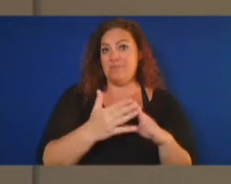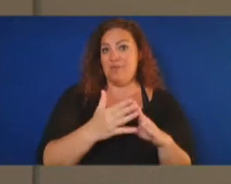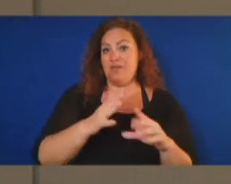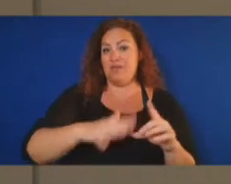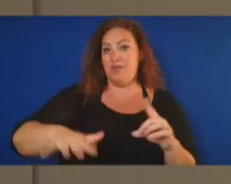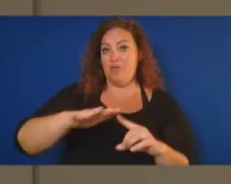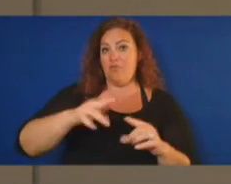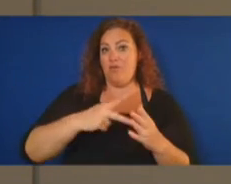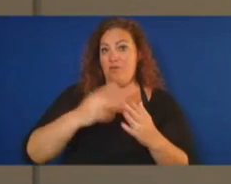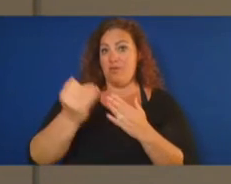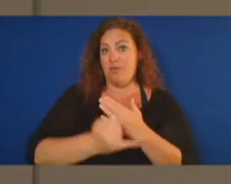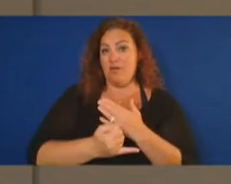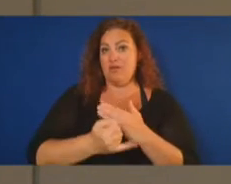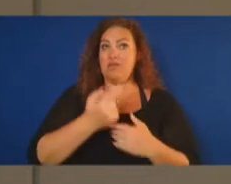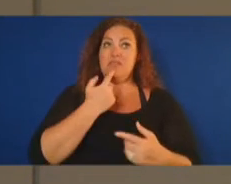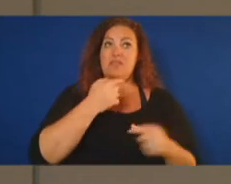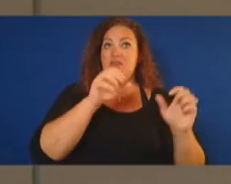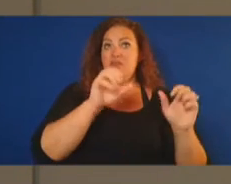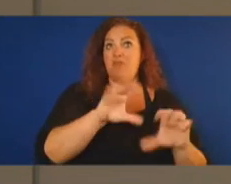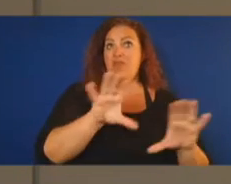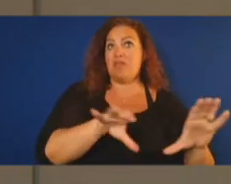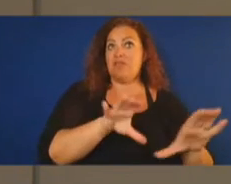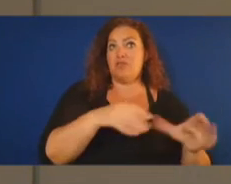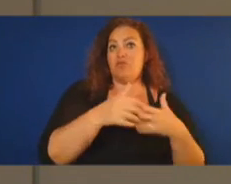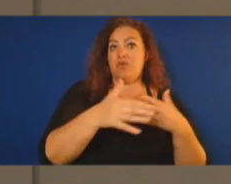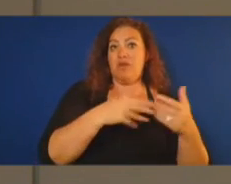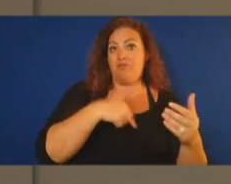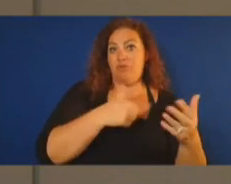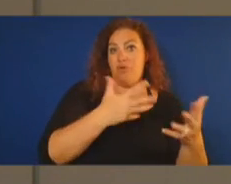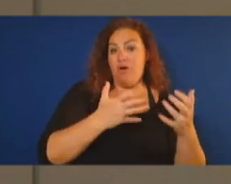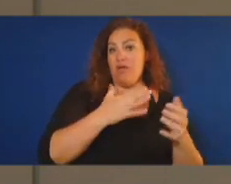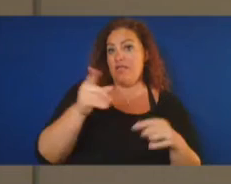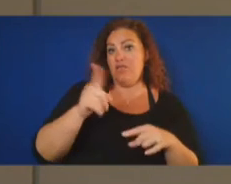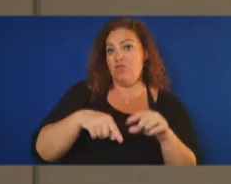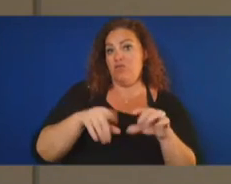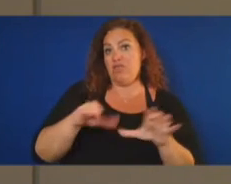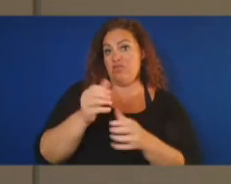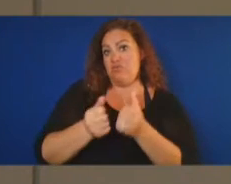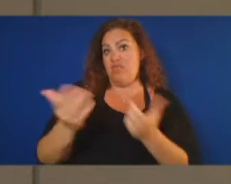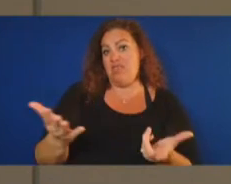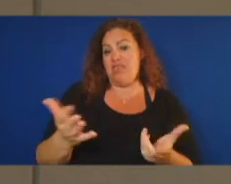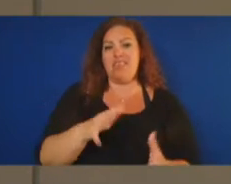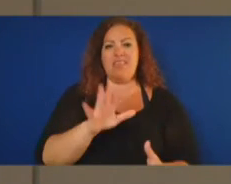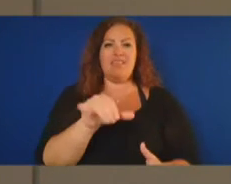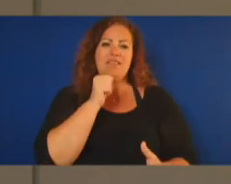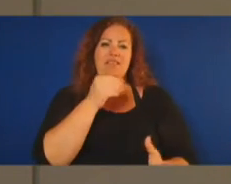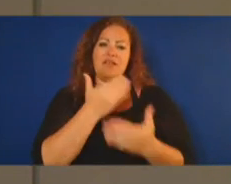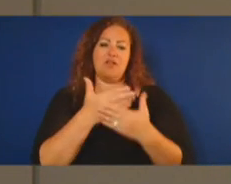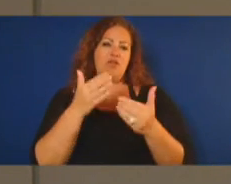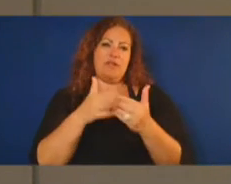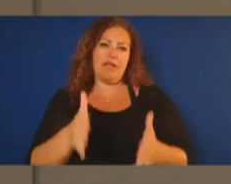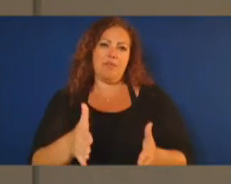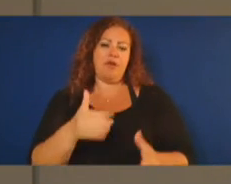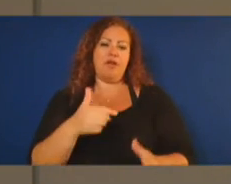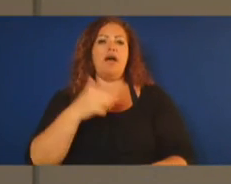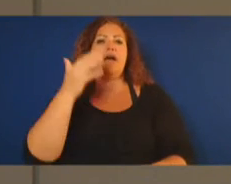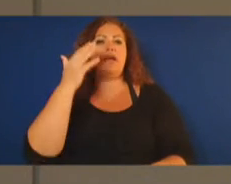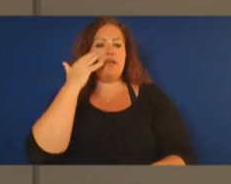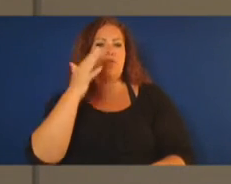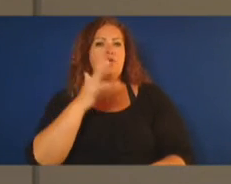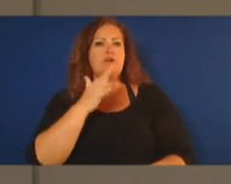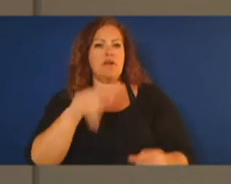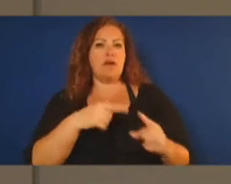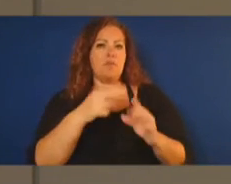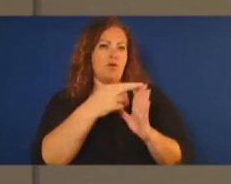is that we could do whatever we want to and you can't do anything about it and that's not being a good neighbor and I know we're talking about rules and I